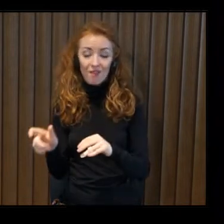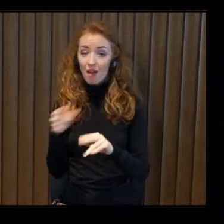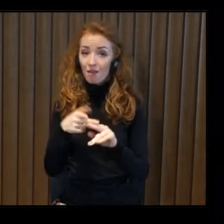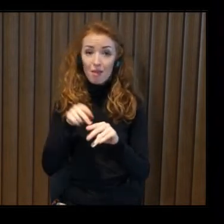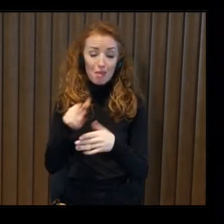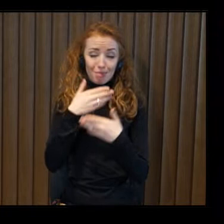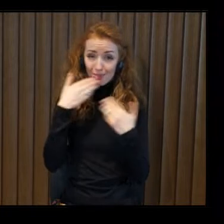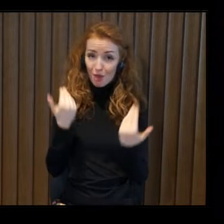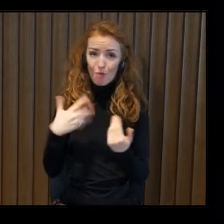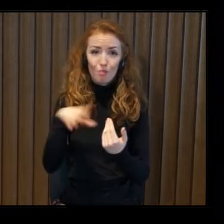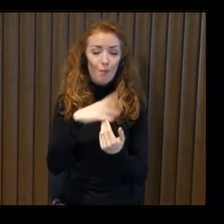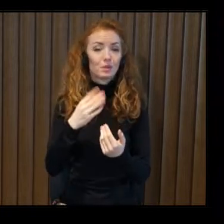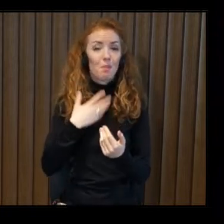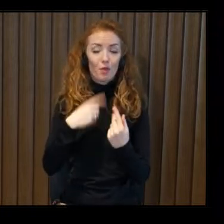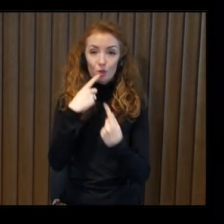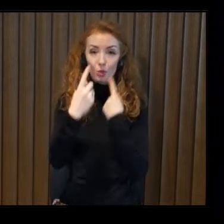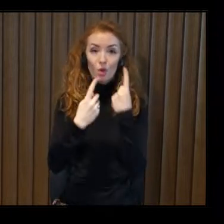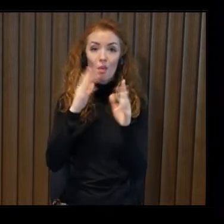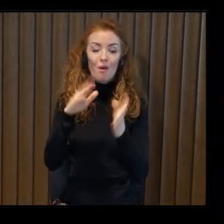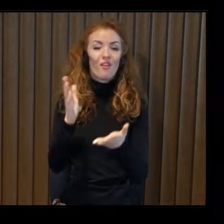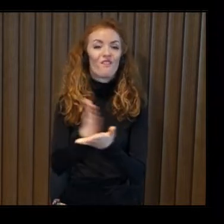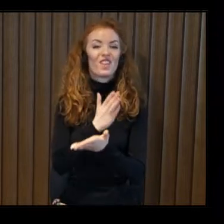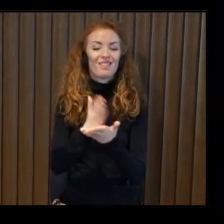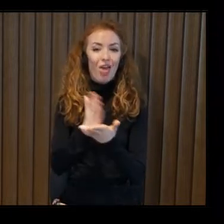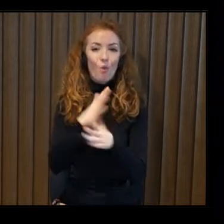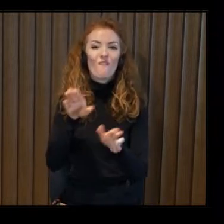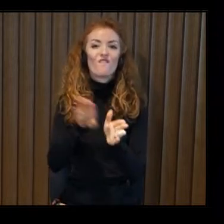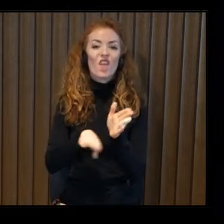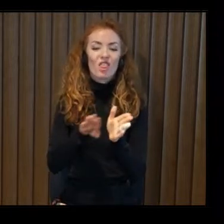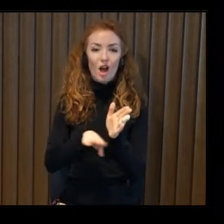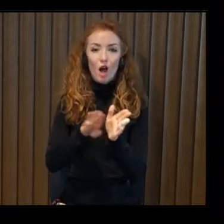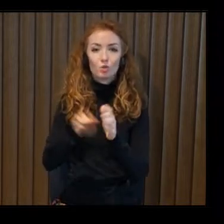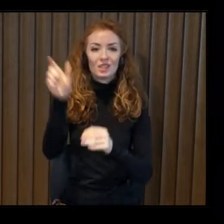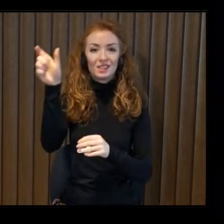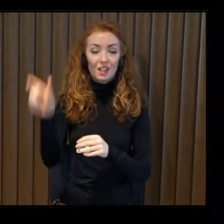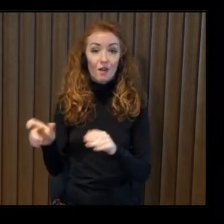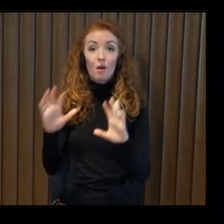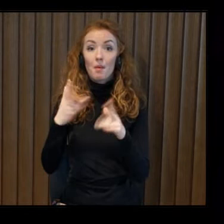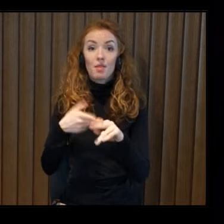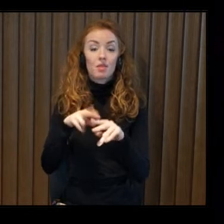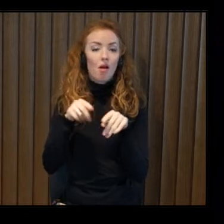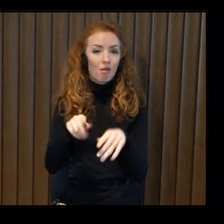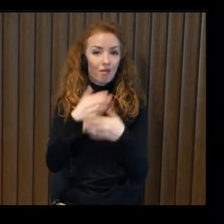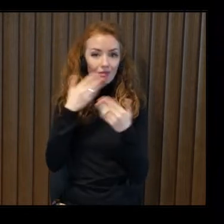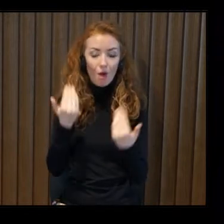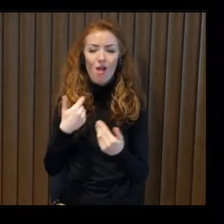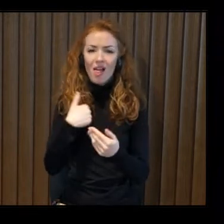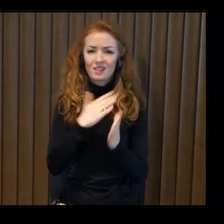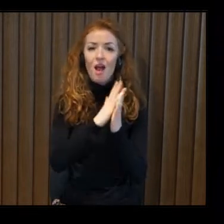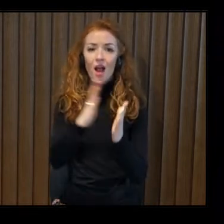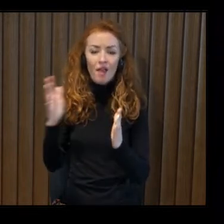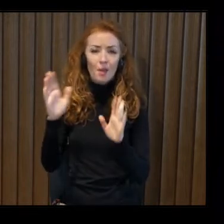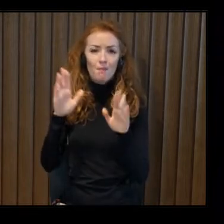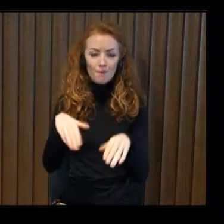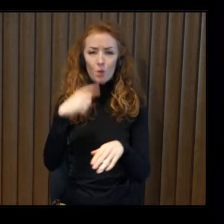person a lot, but there is no average people out there. I would challenge anybody in this audience right now to, if you think